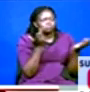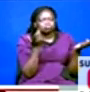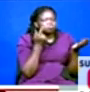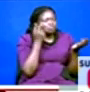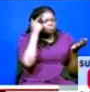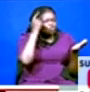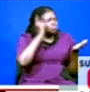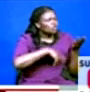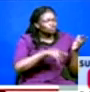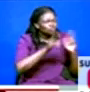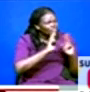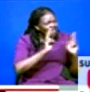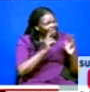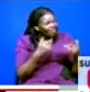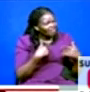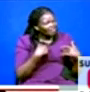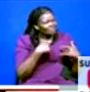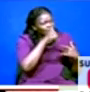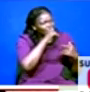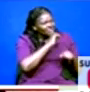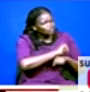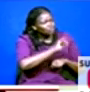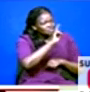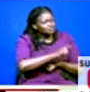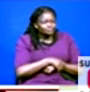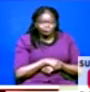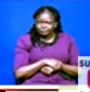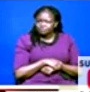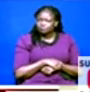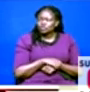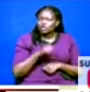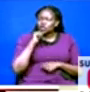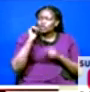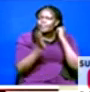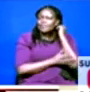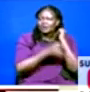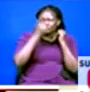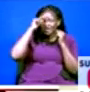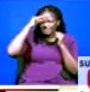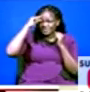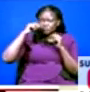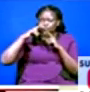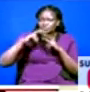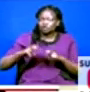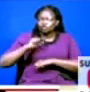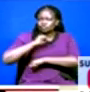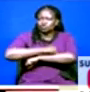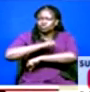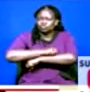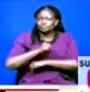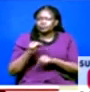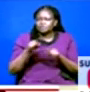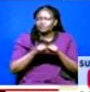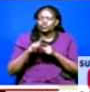How ready are the private schools? You know, it's not bad for the government to check on schools. Even when we